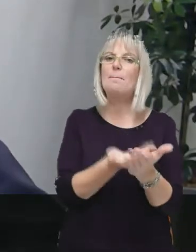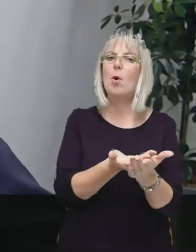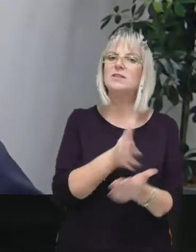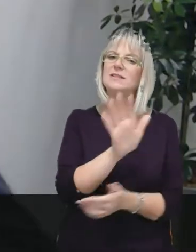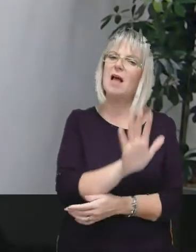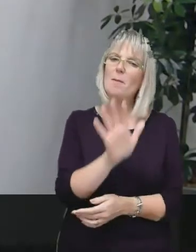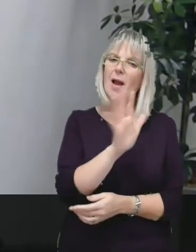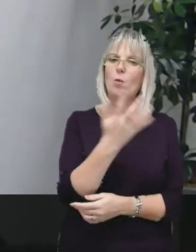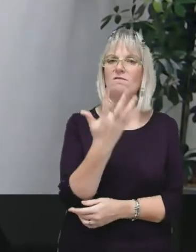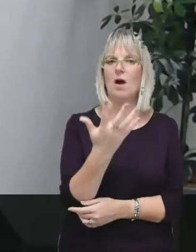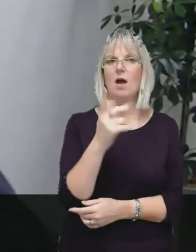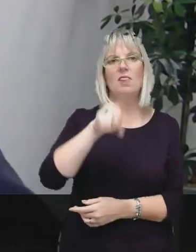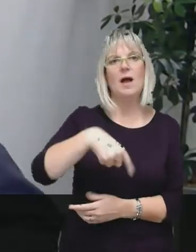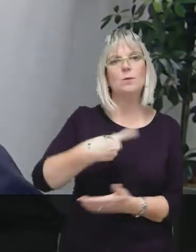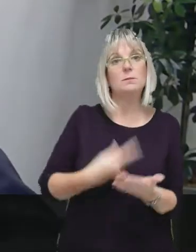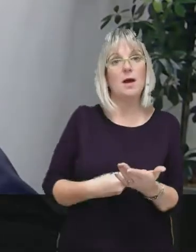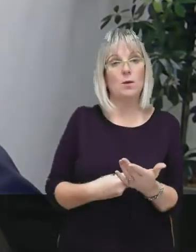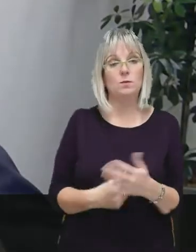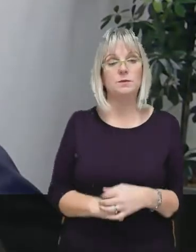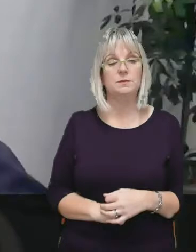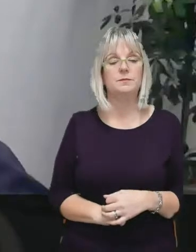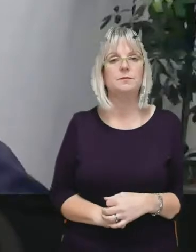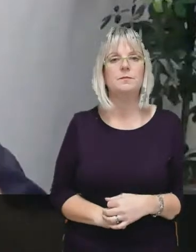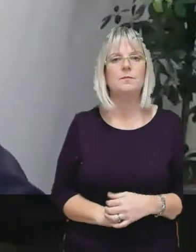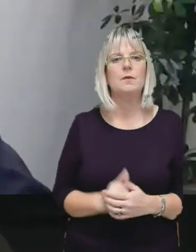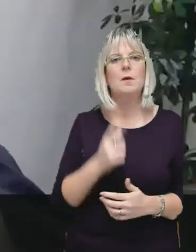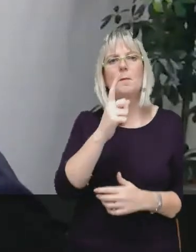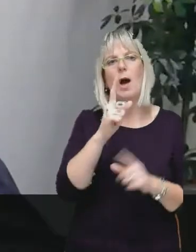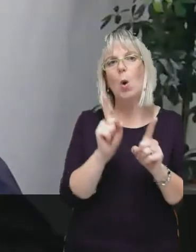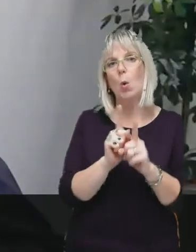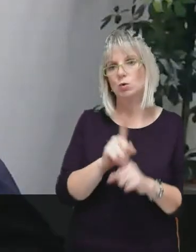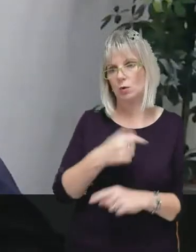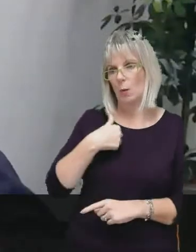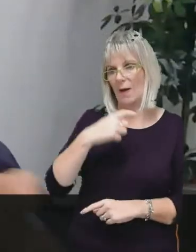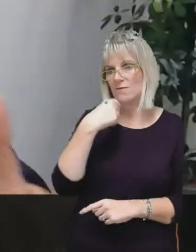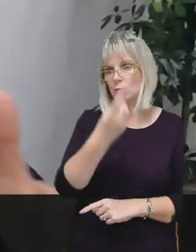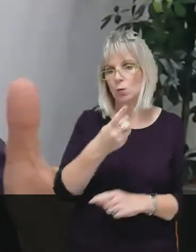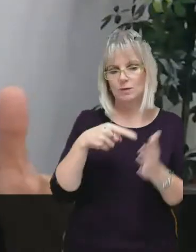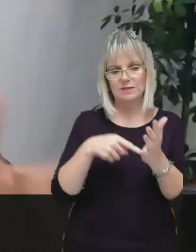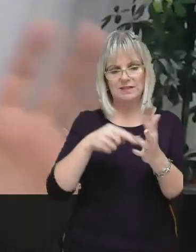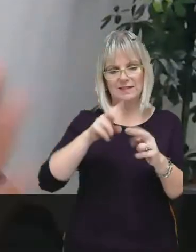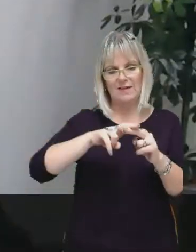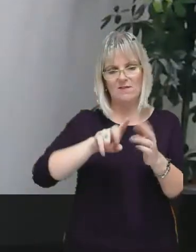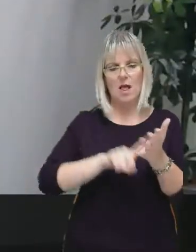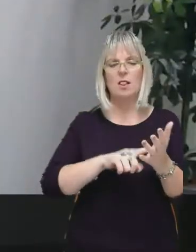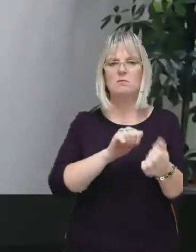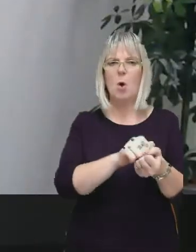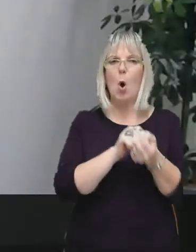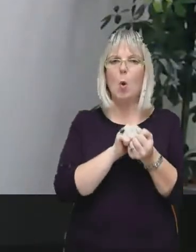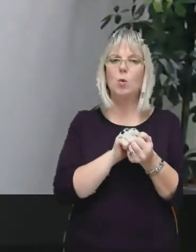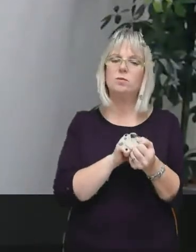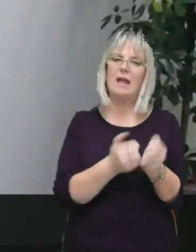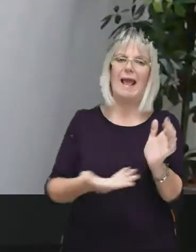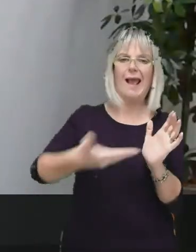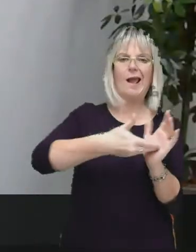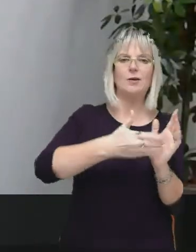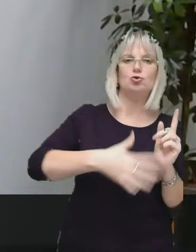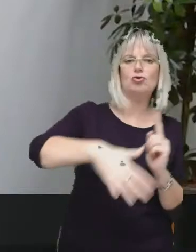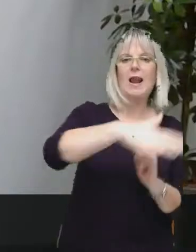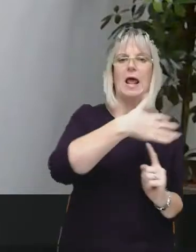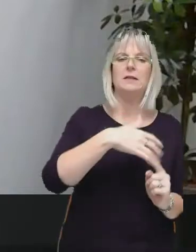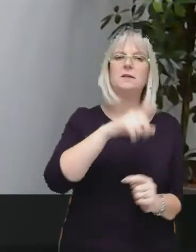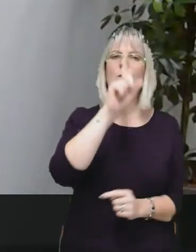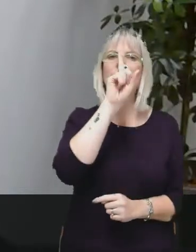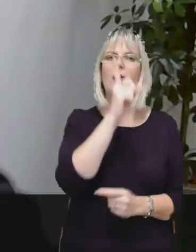But I've also said to TfL, because we own surplus land, what you can't do is what the previous mayor did, sell it to the highest bidder. The land's bought